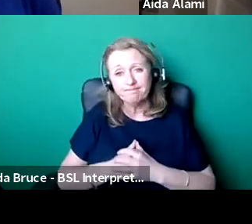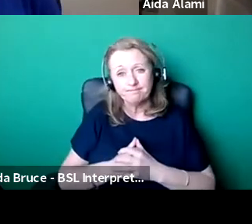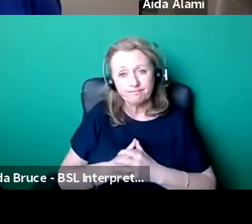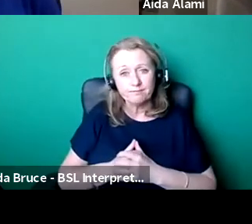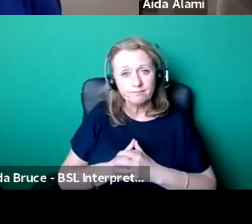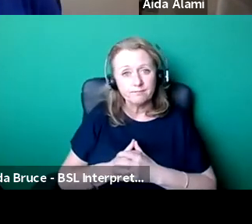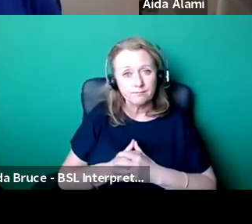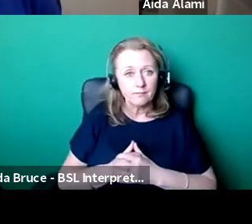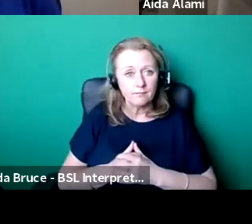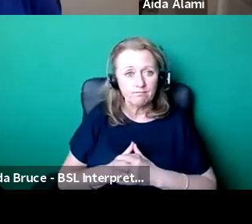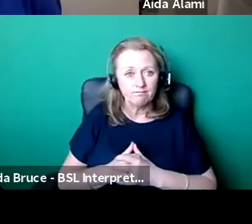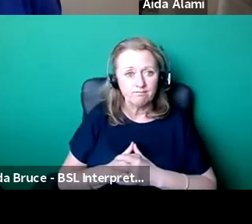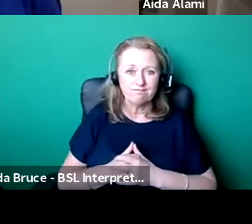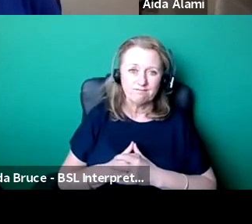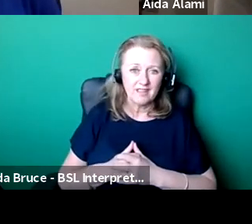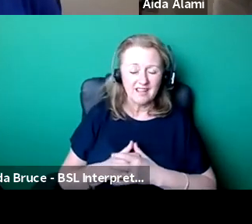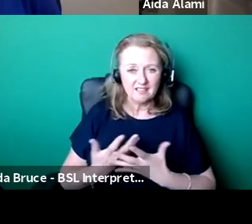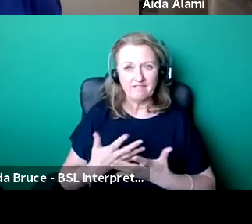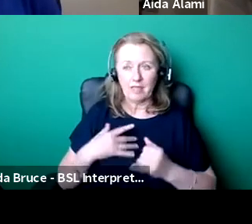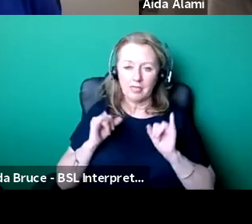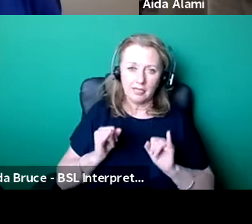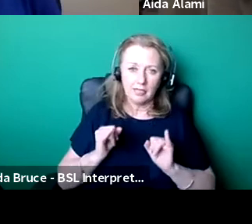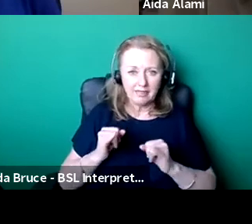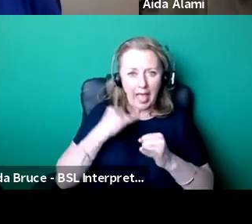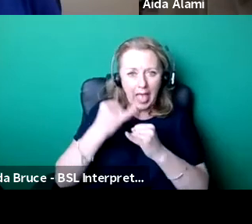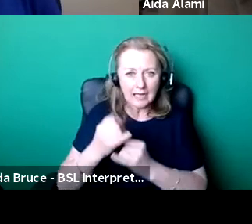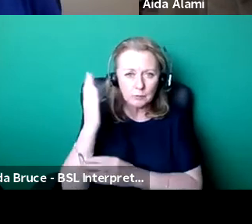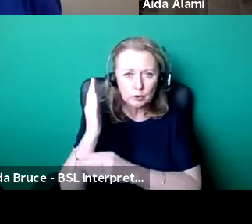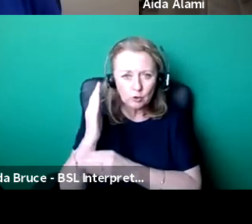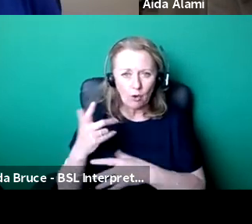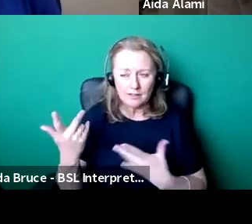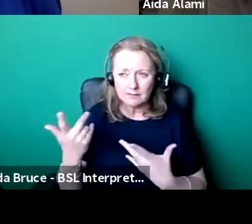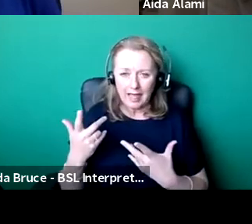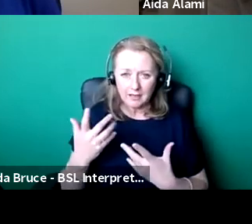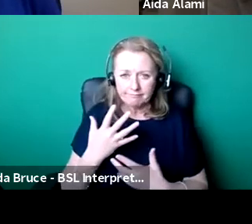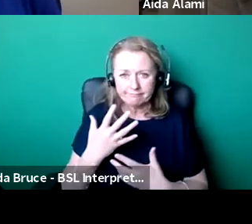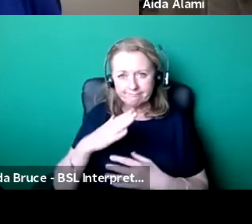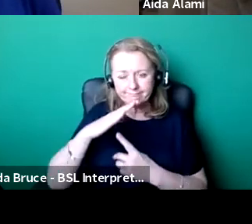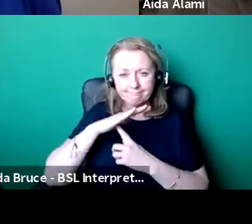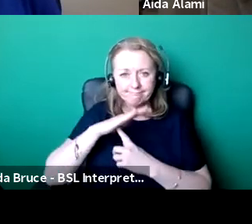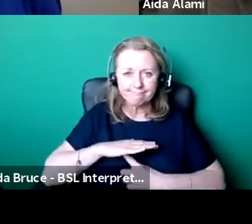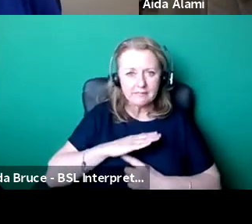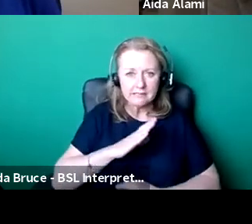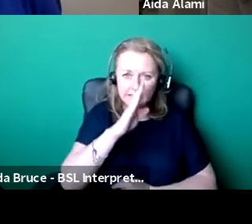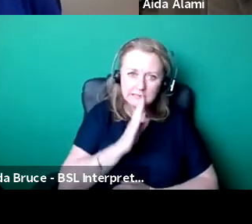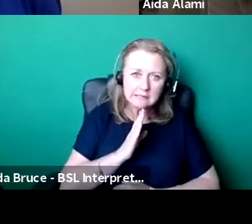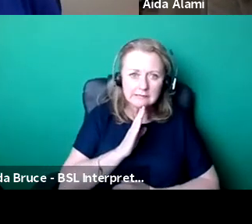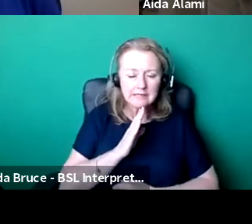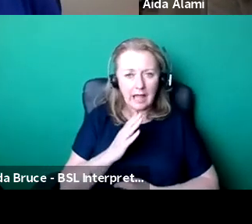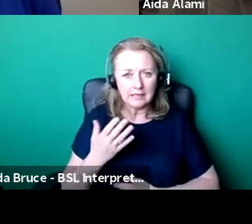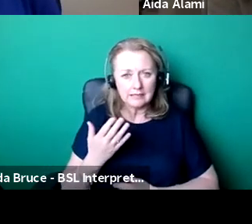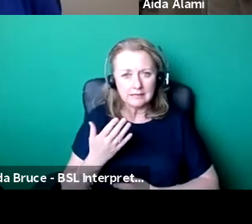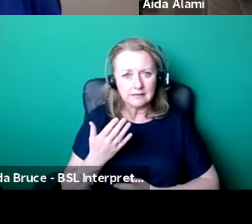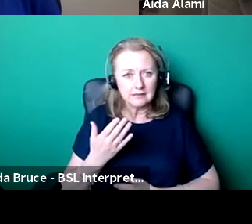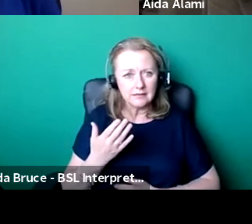It's a very tragic way to approach the end of the talk. We've got 5 minutes, so I'd love it if we could maybe look forward a little bit to whatever